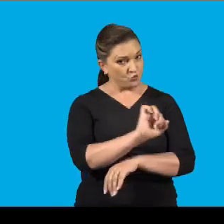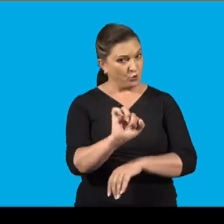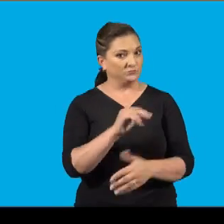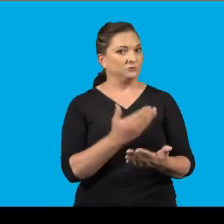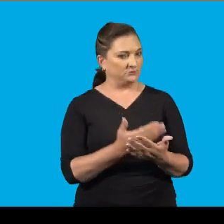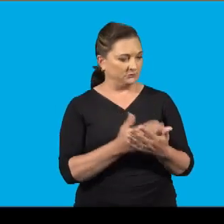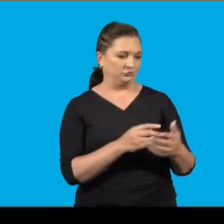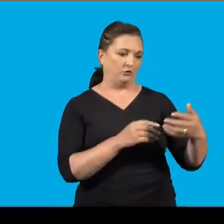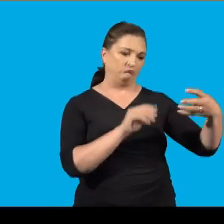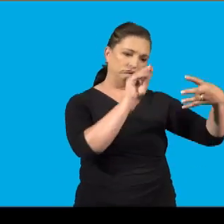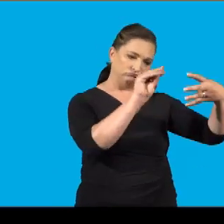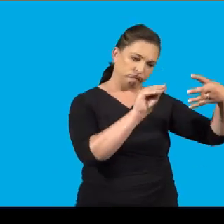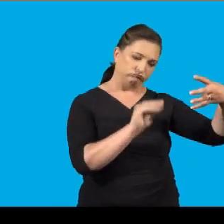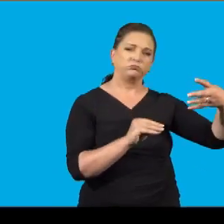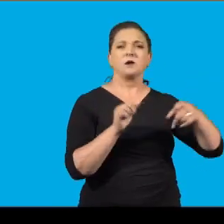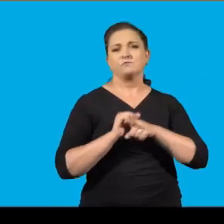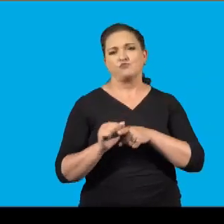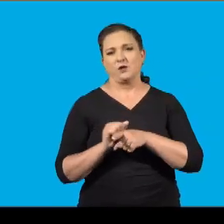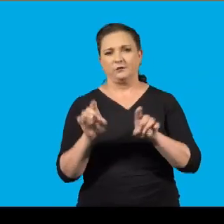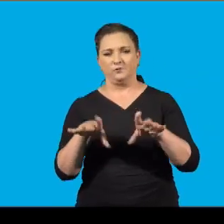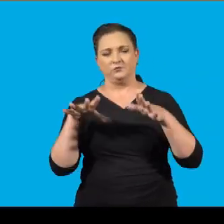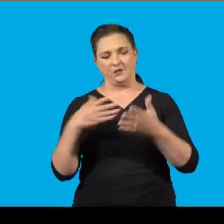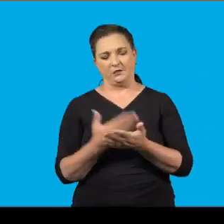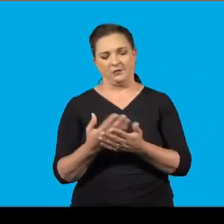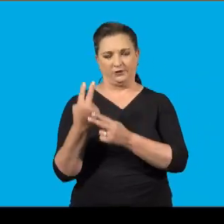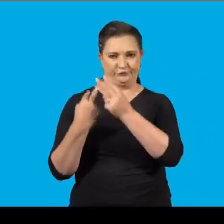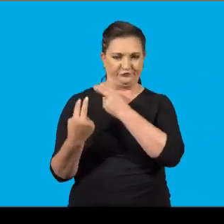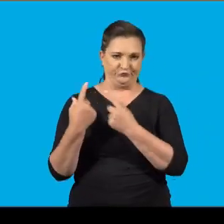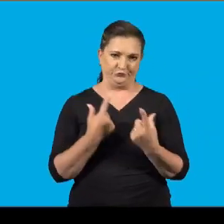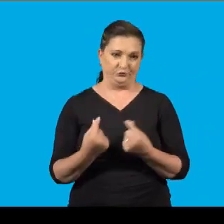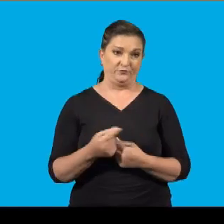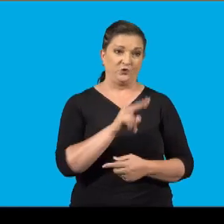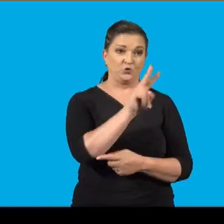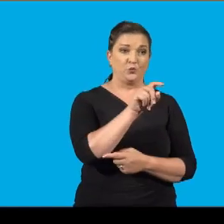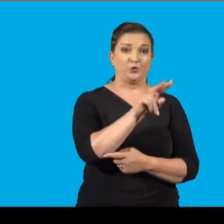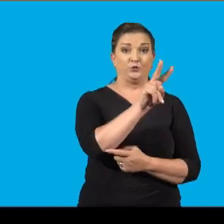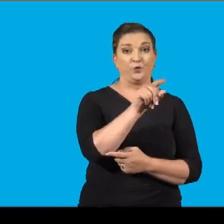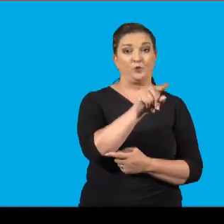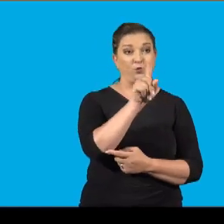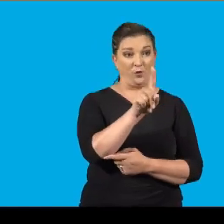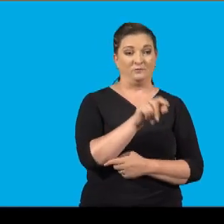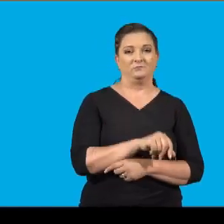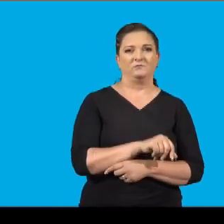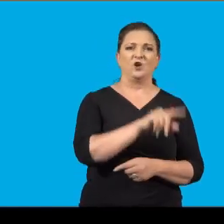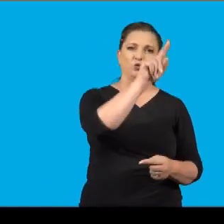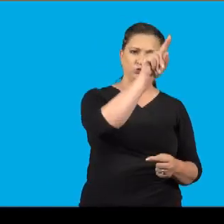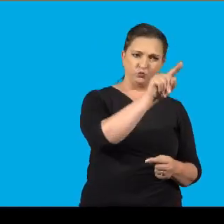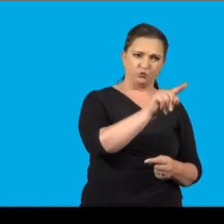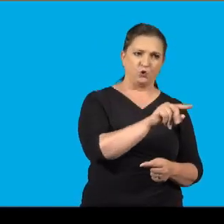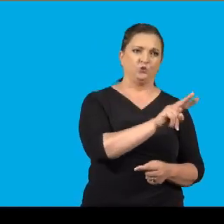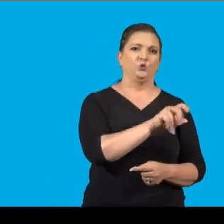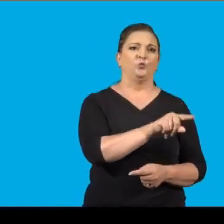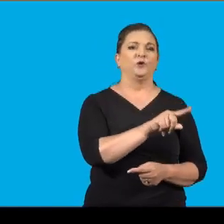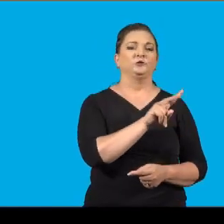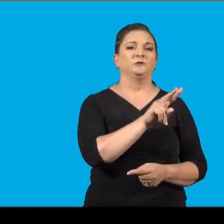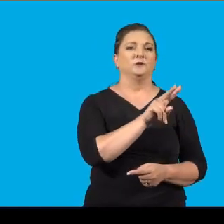own, you are able to practice and revise for exams. So these are the questions 2.2.1 all the way